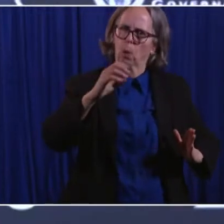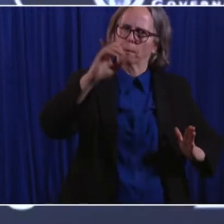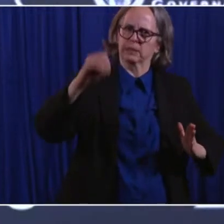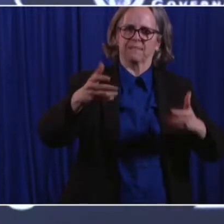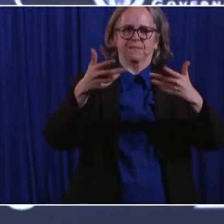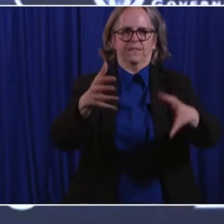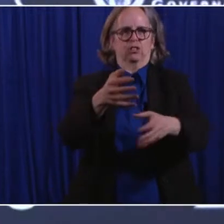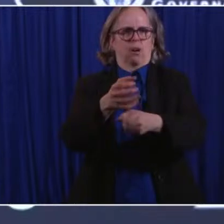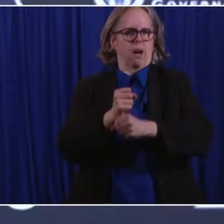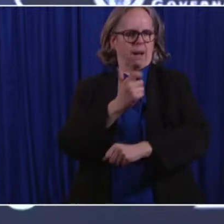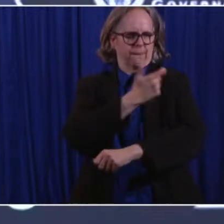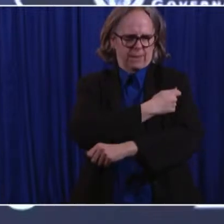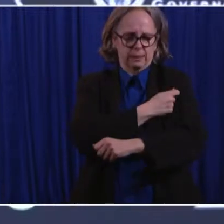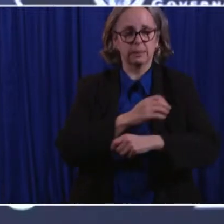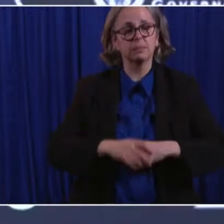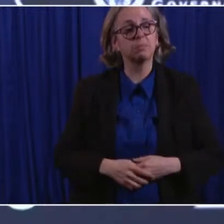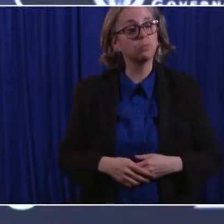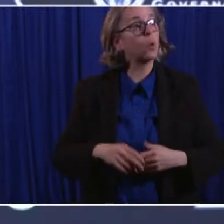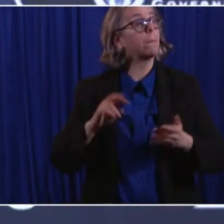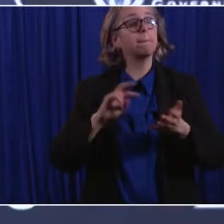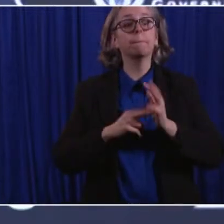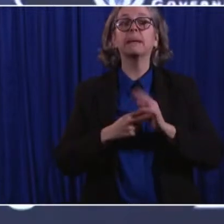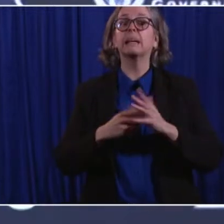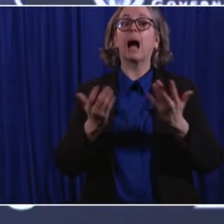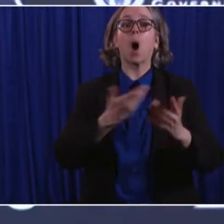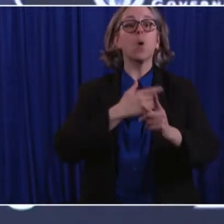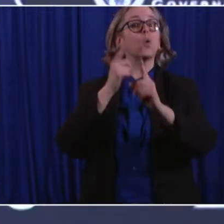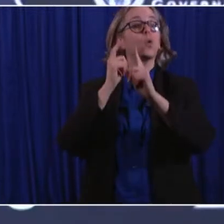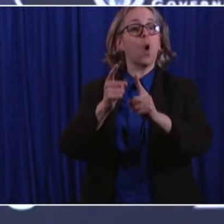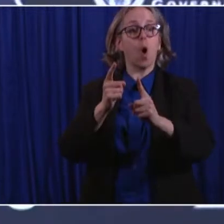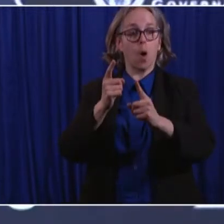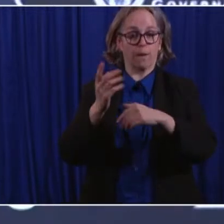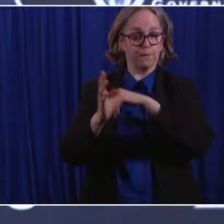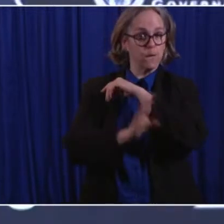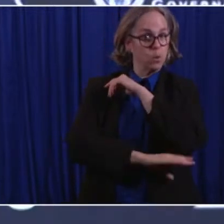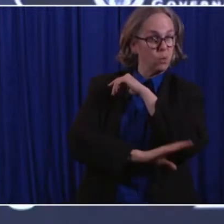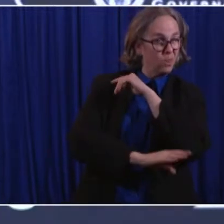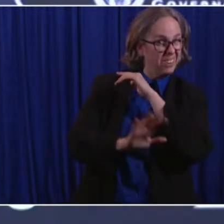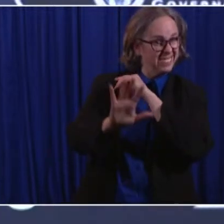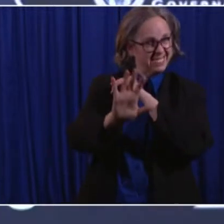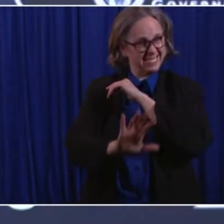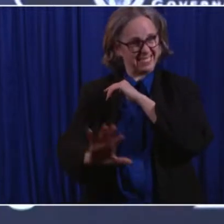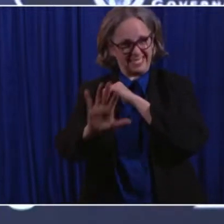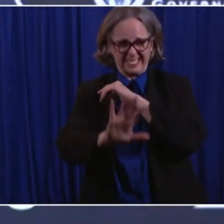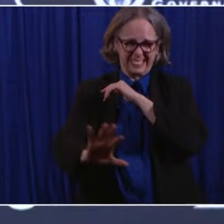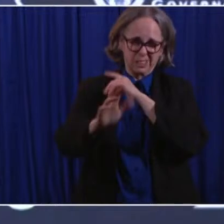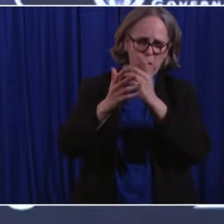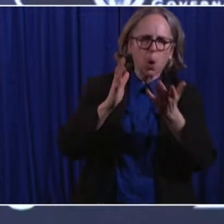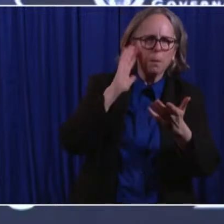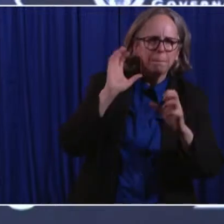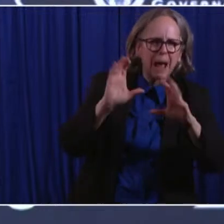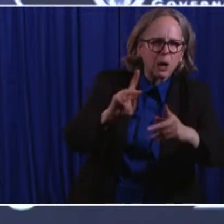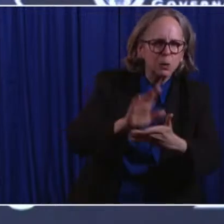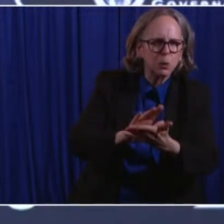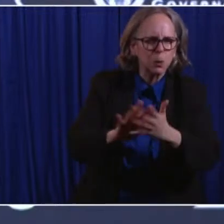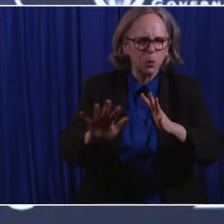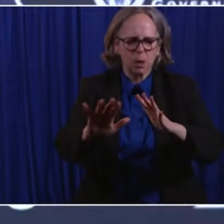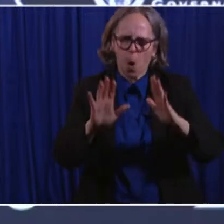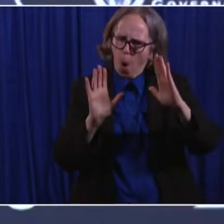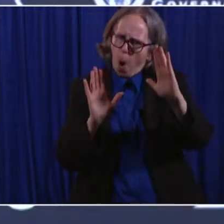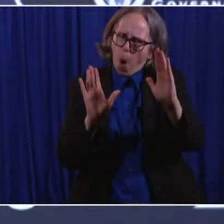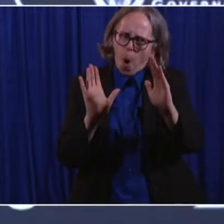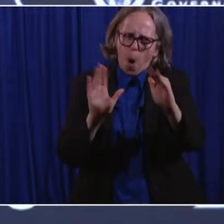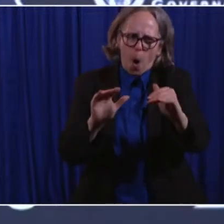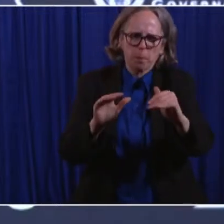to, my hope is, as kids start back into school, K through 12, we will have a vaccine that's been approved for